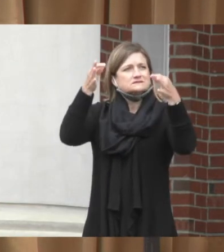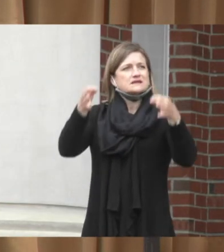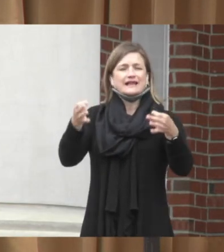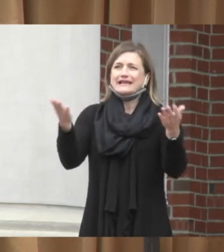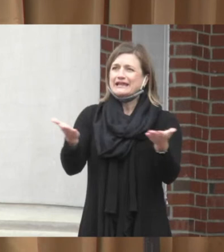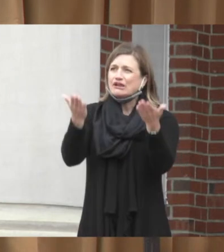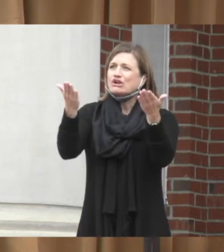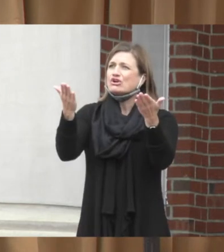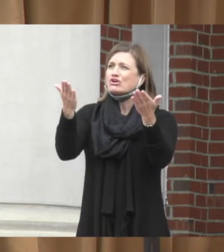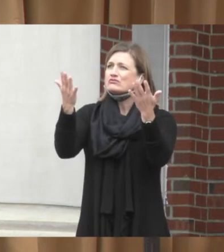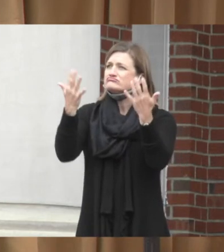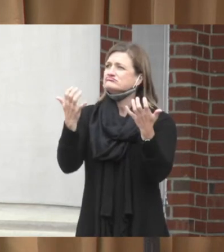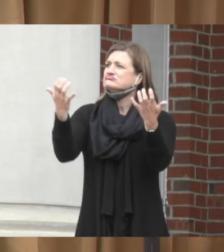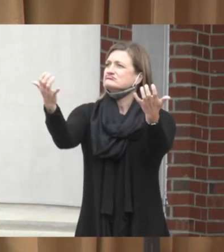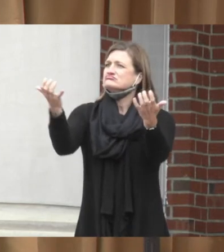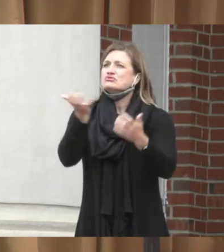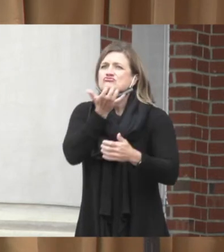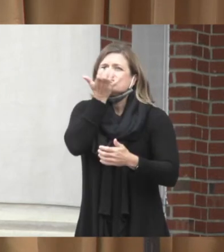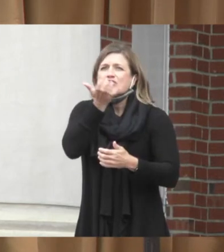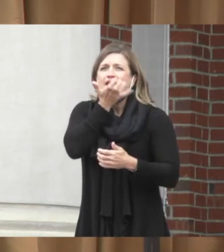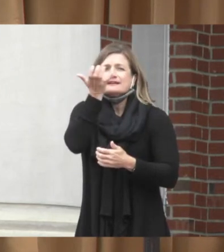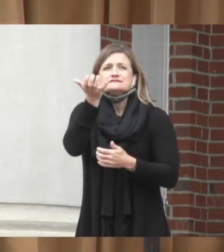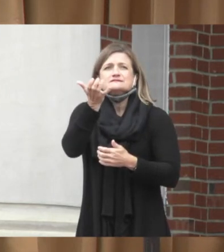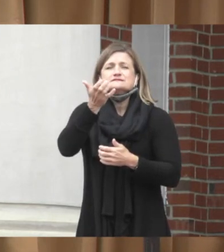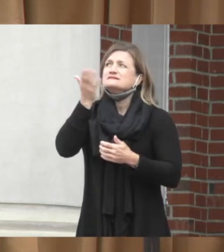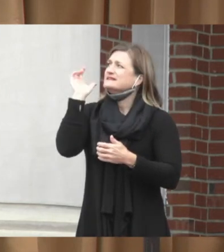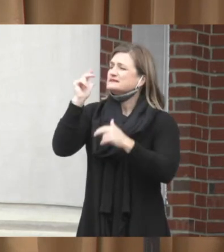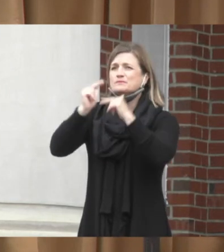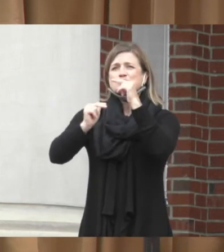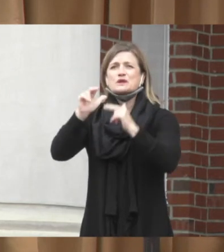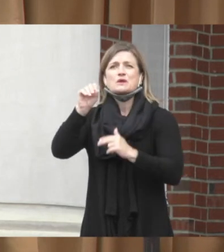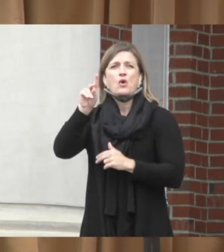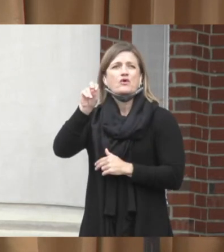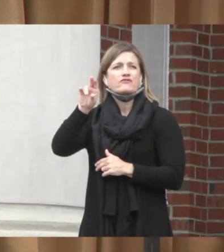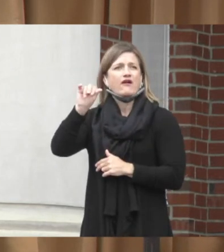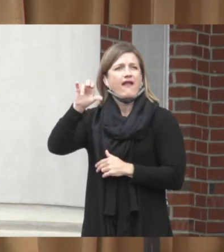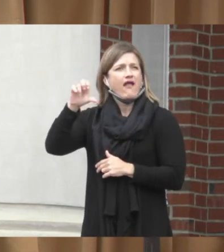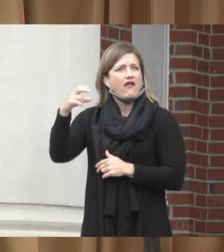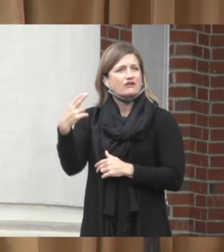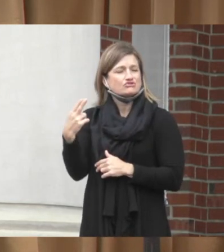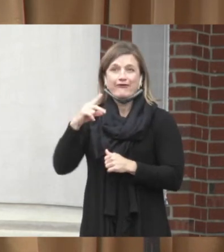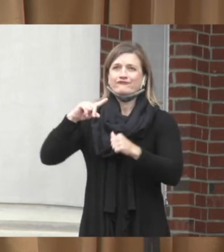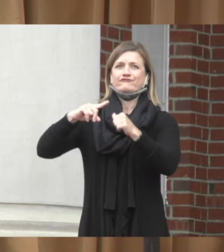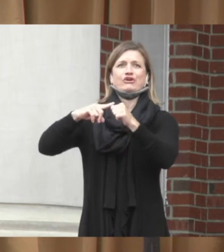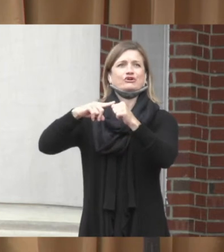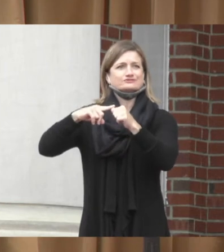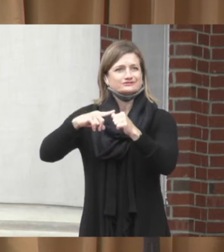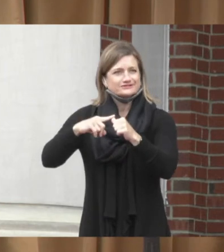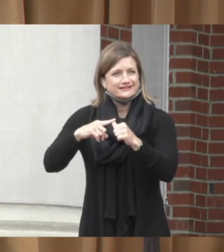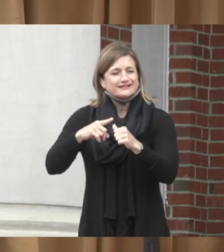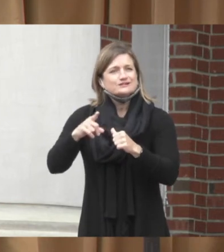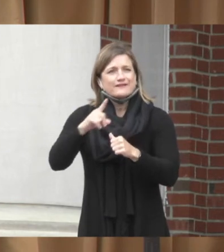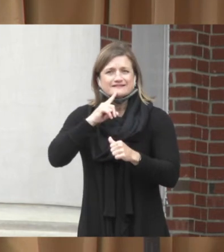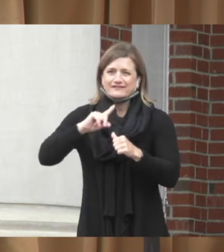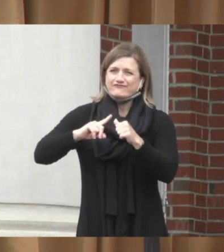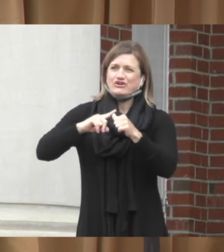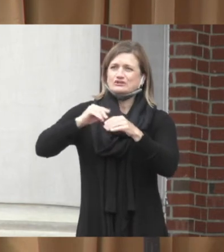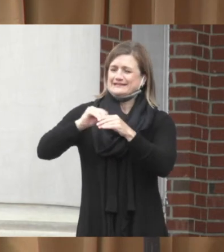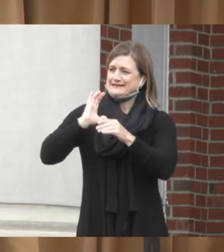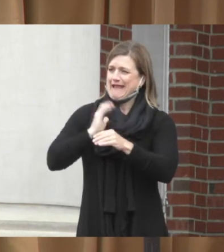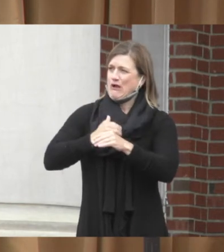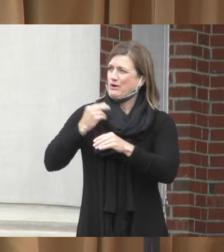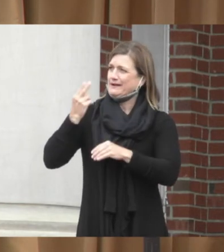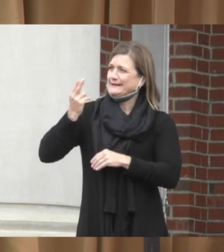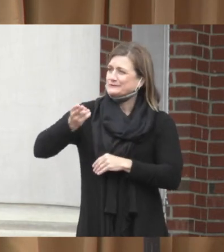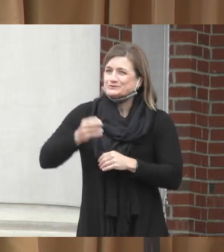the front line of Overcash is history being made today. And certainly after the year you've had, yours is one for the records book and well deserved.